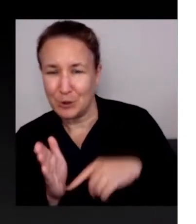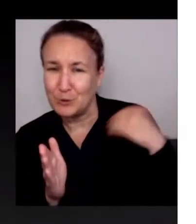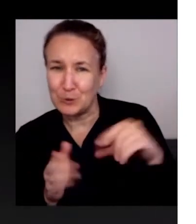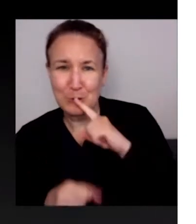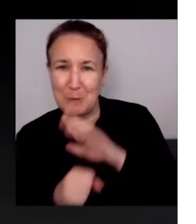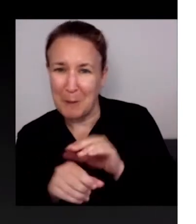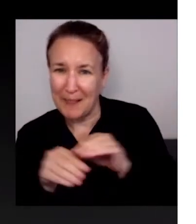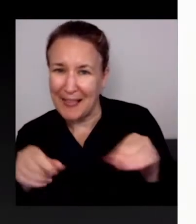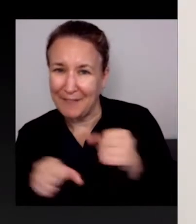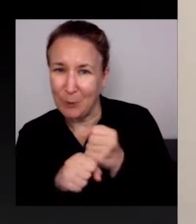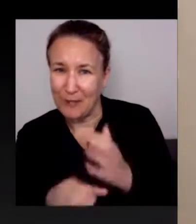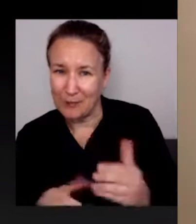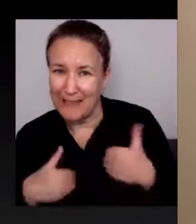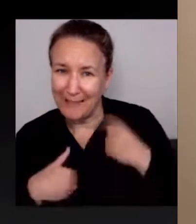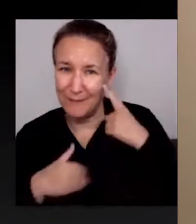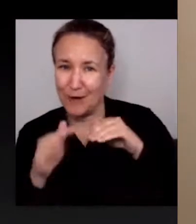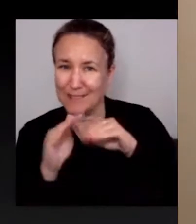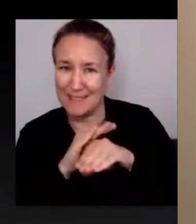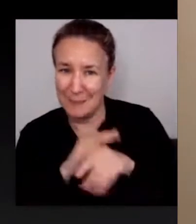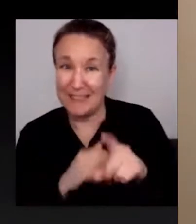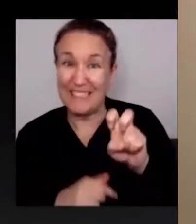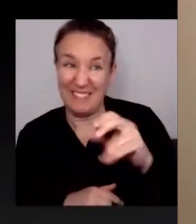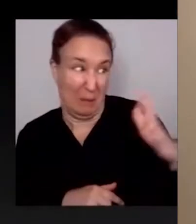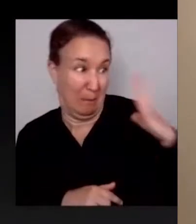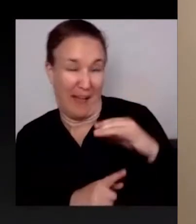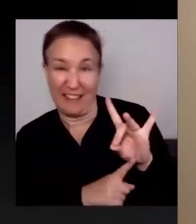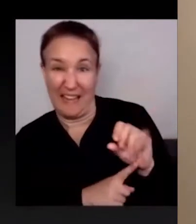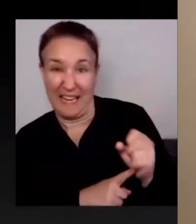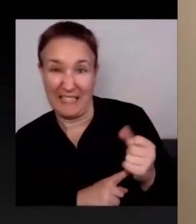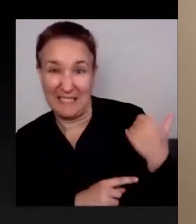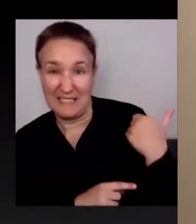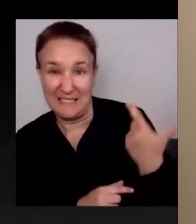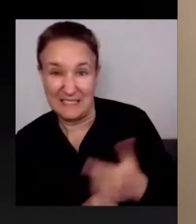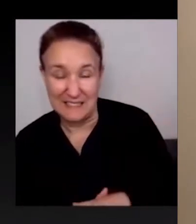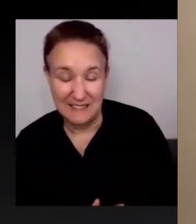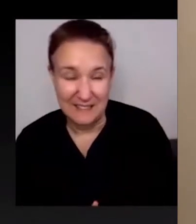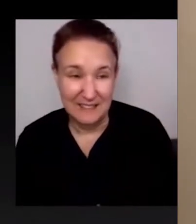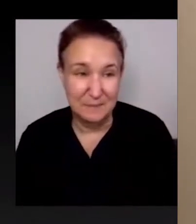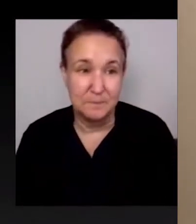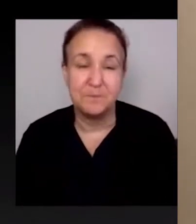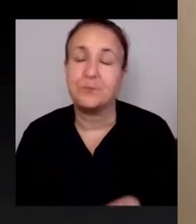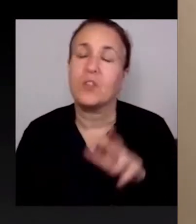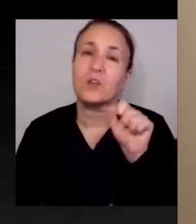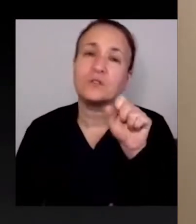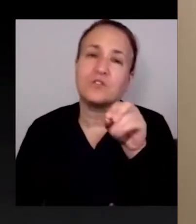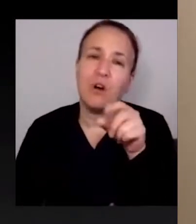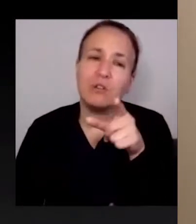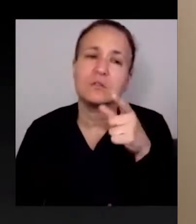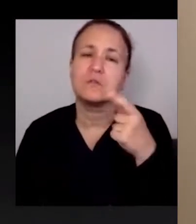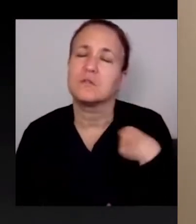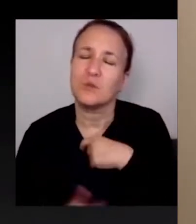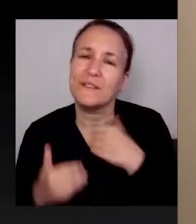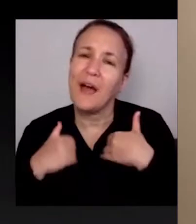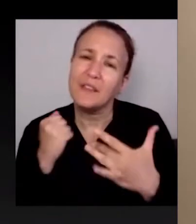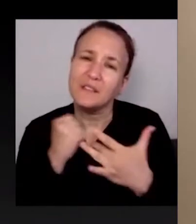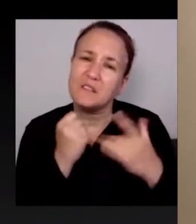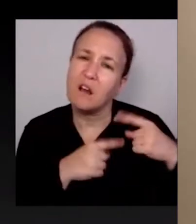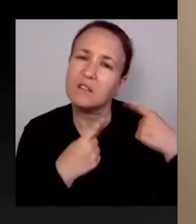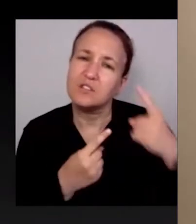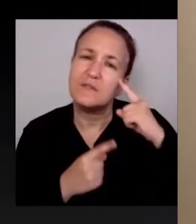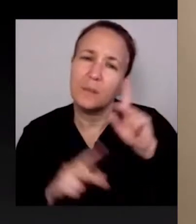had toward accessibility, even back in the 80s. So we've had the technology for people with